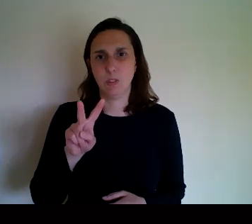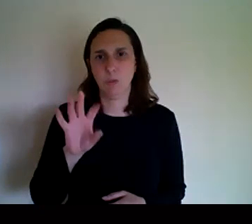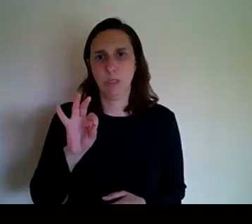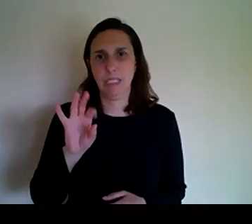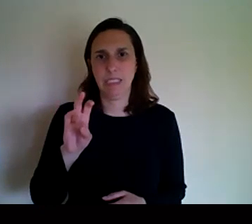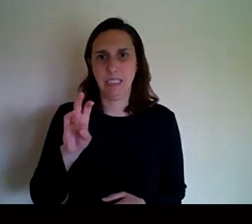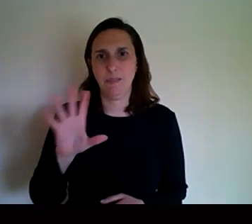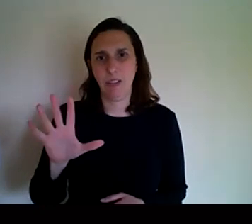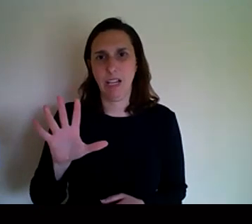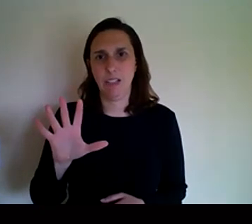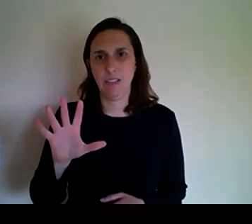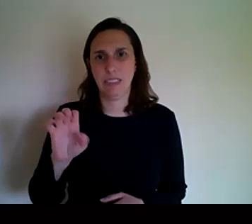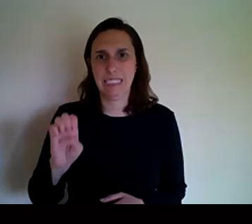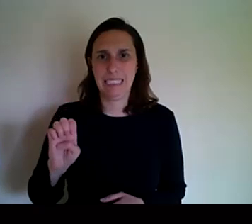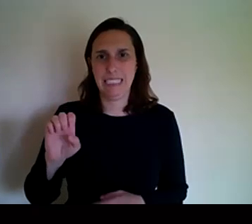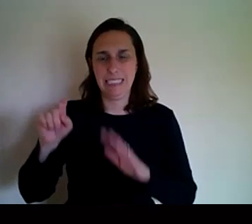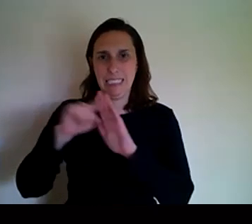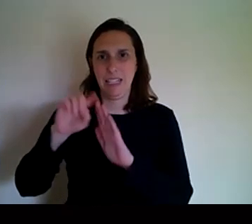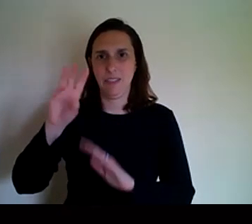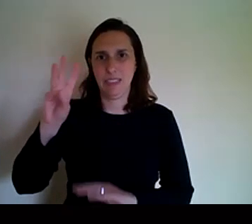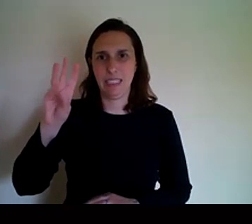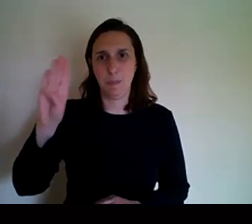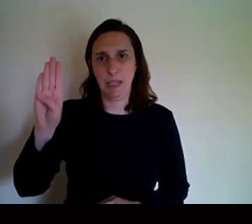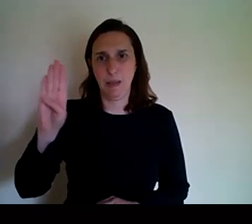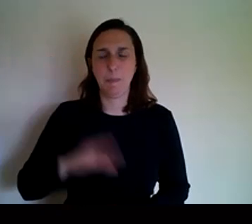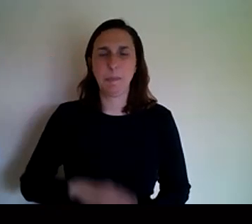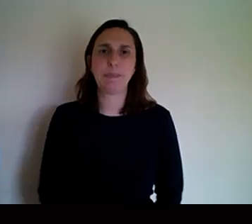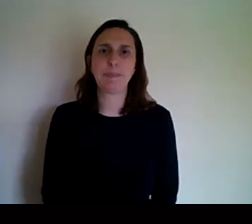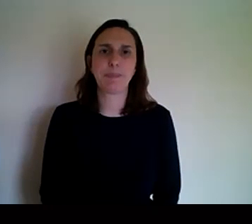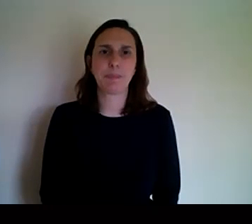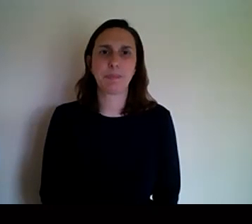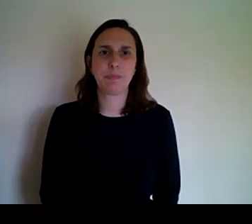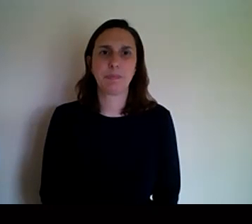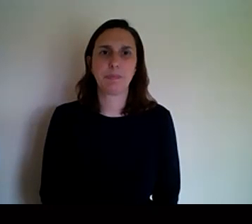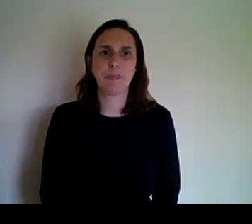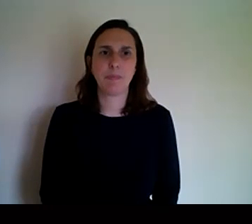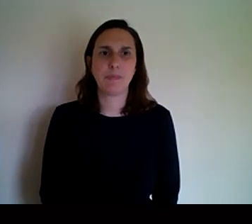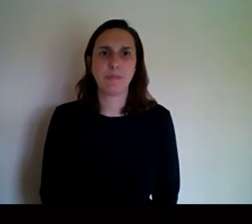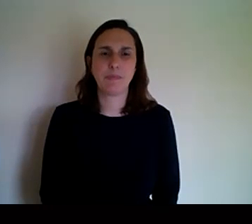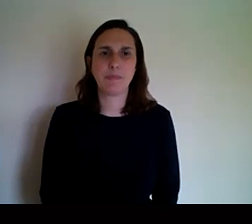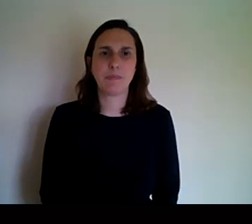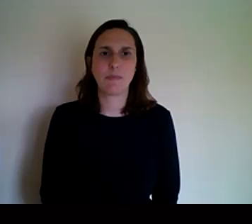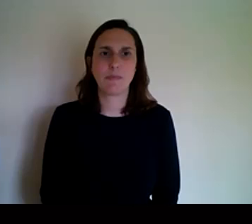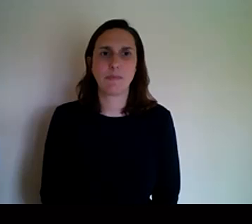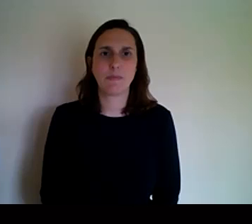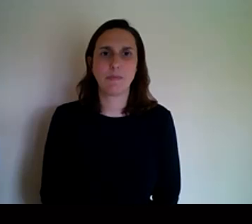0.2975 e to the negative 6b. All right, I'm going to get the terms that